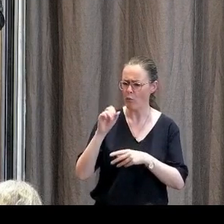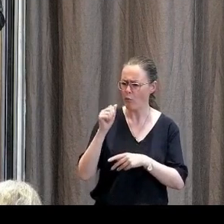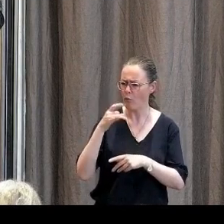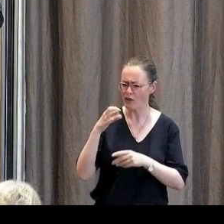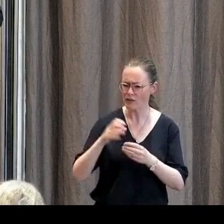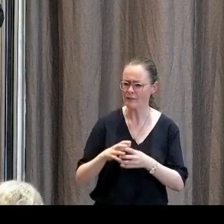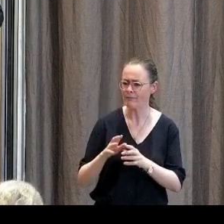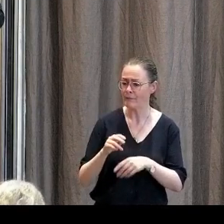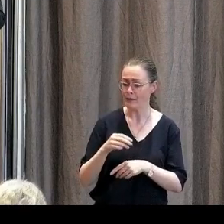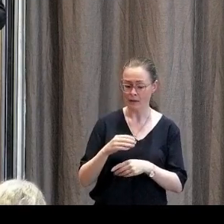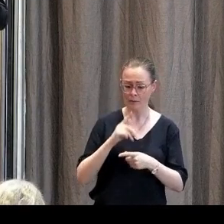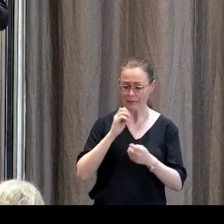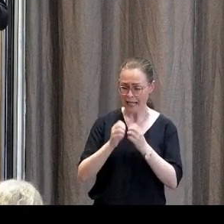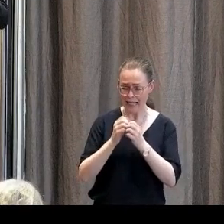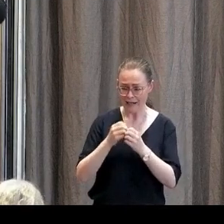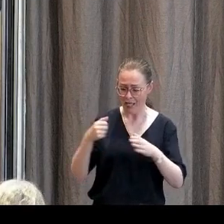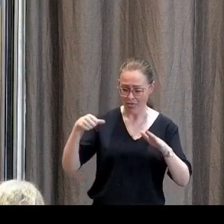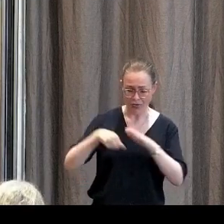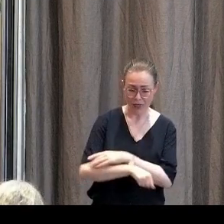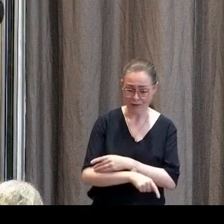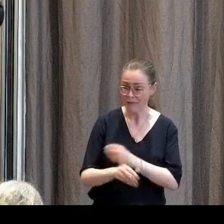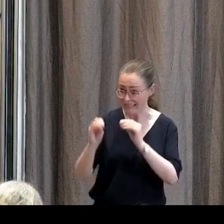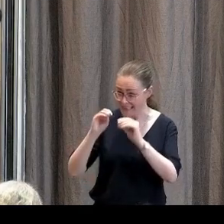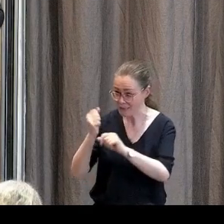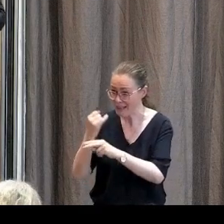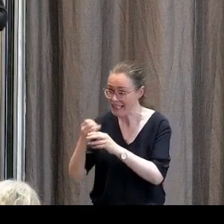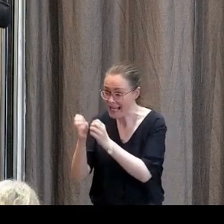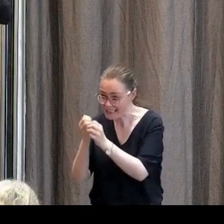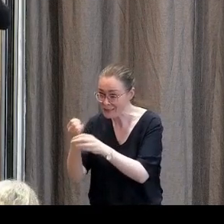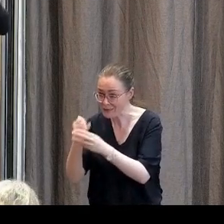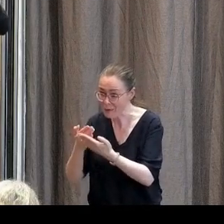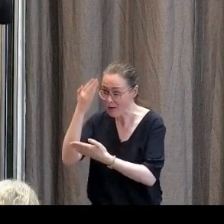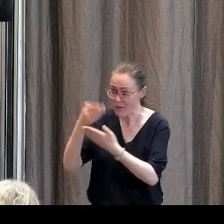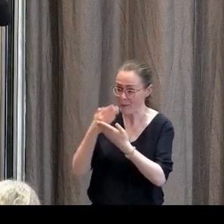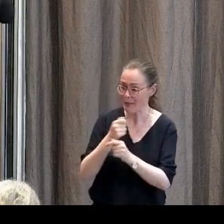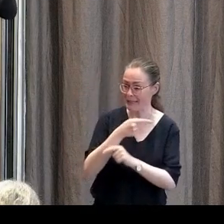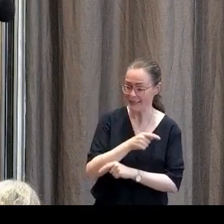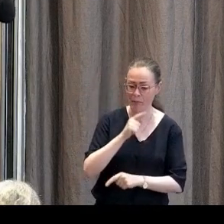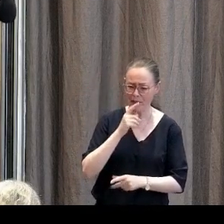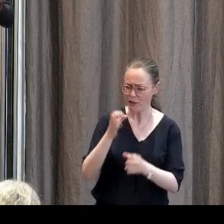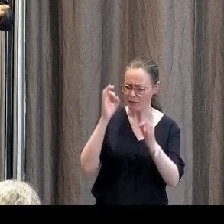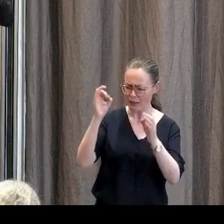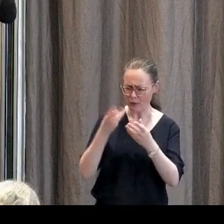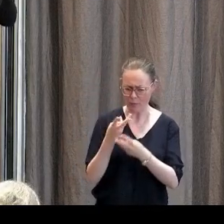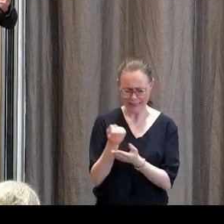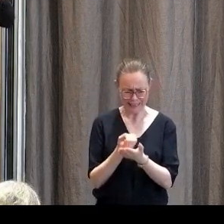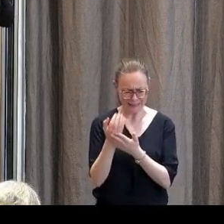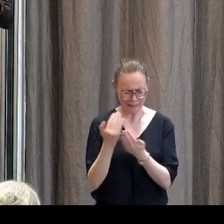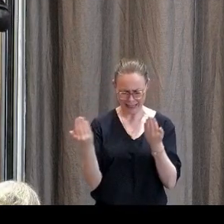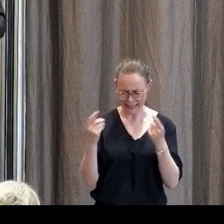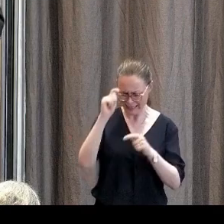was a complete engineering disaster. So this is taught at engineering schools. But it's a great analogy for thinking about why we